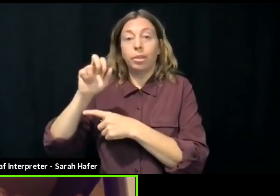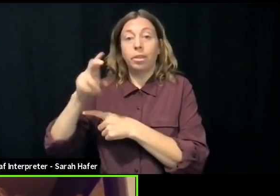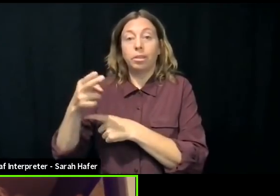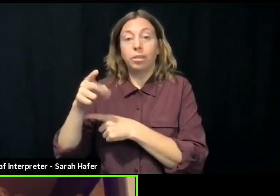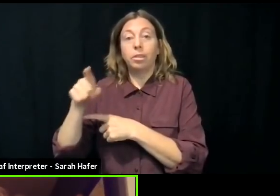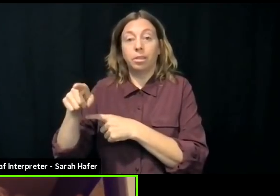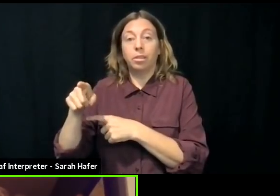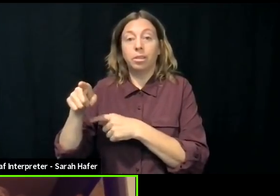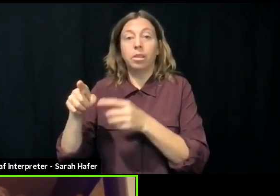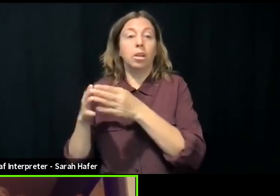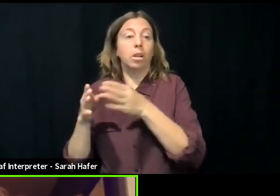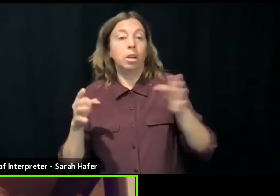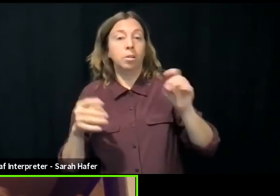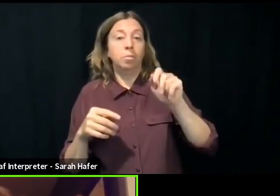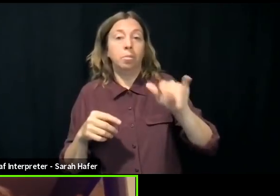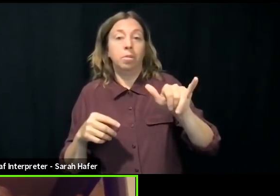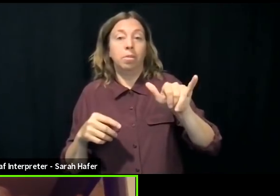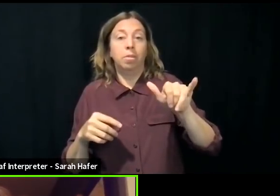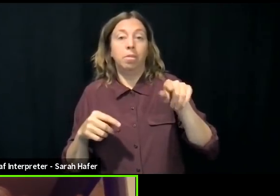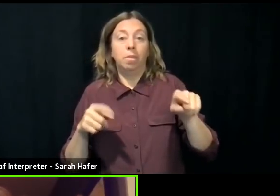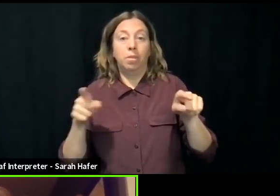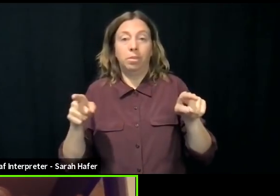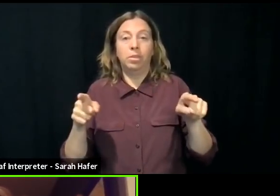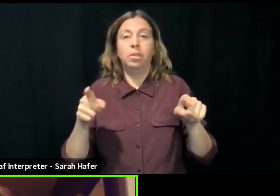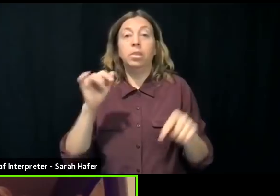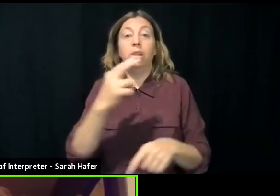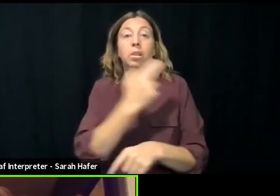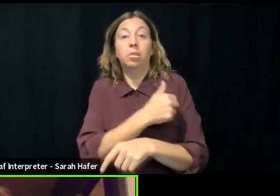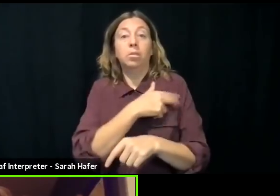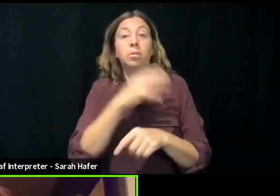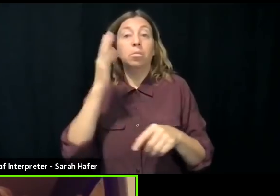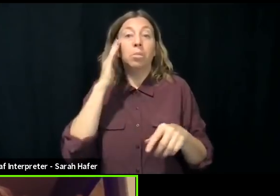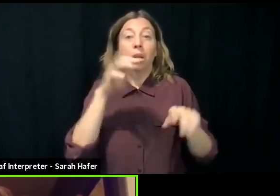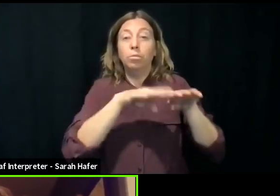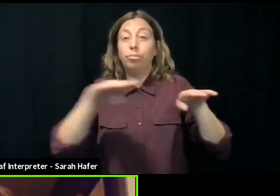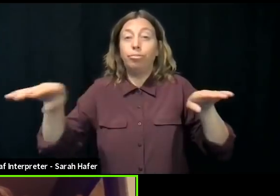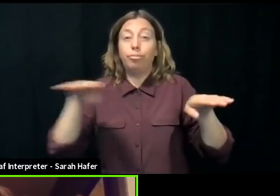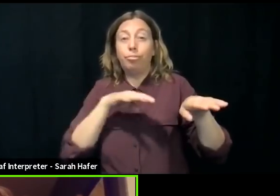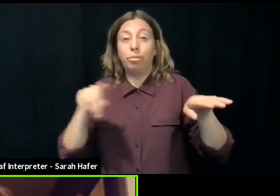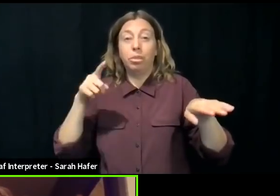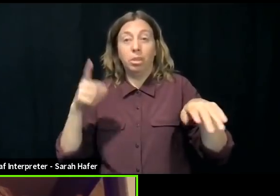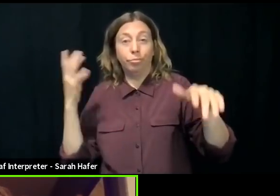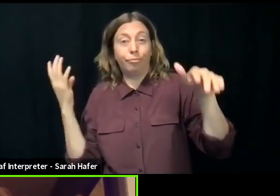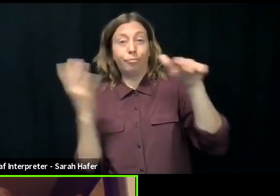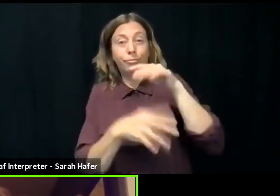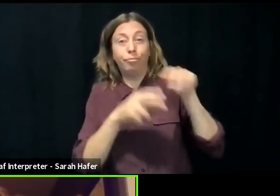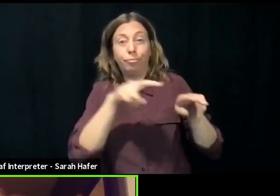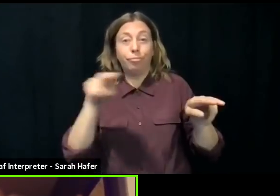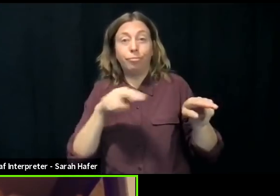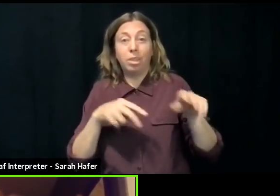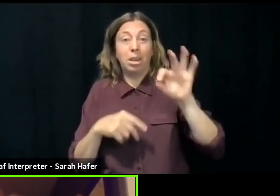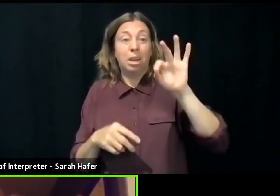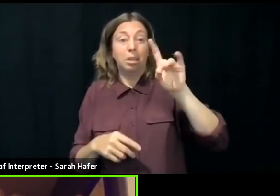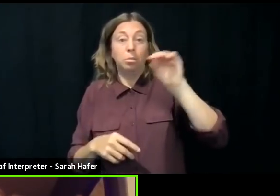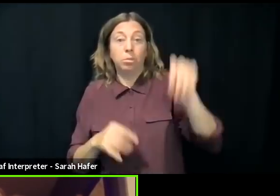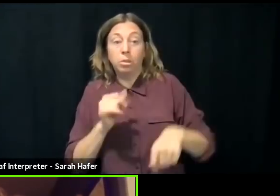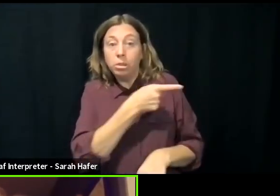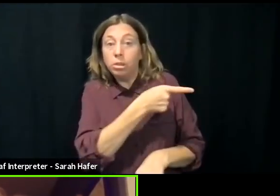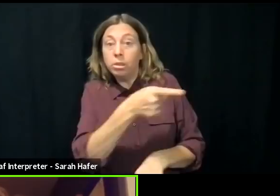patients who filled hospital beds were either not vaccinated or had not yet been fully vaccinated, and 94%